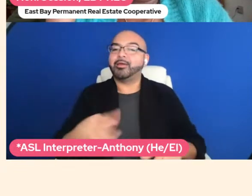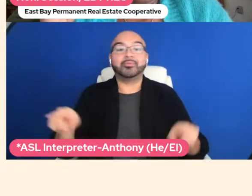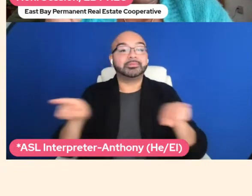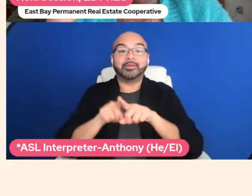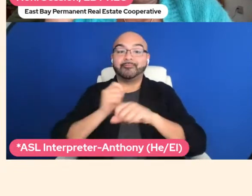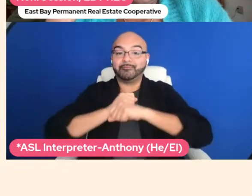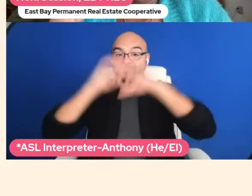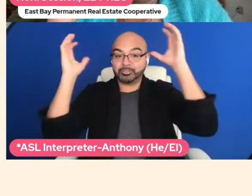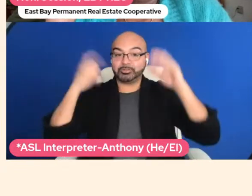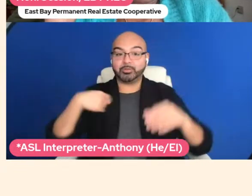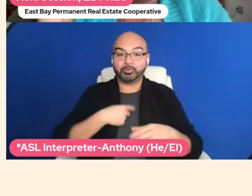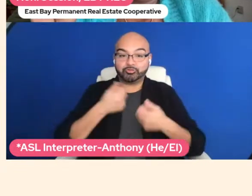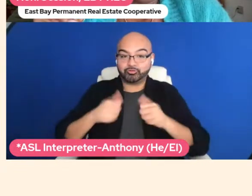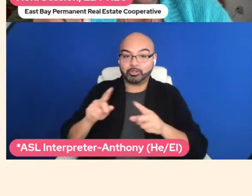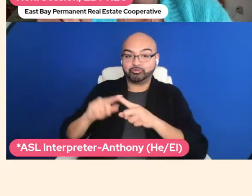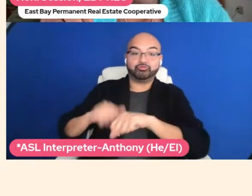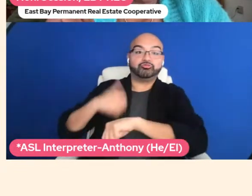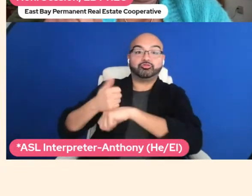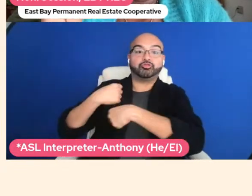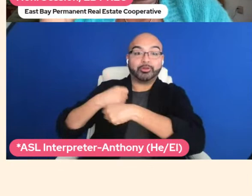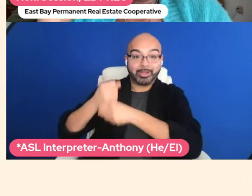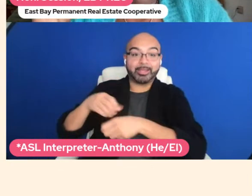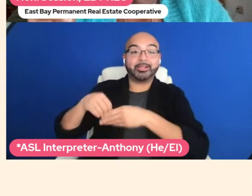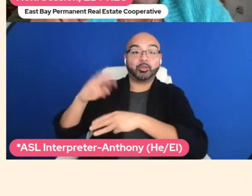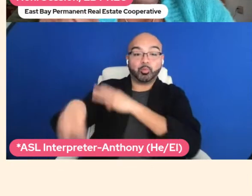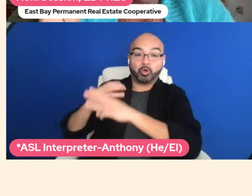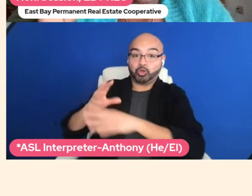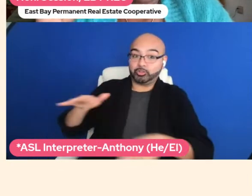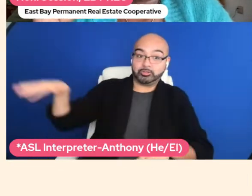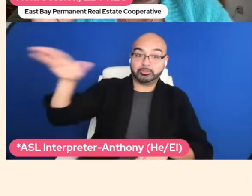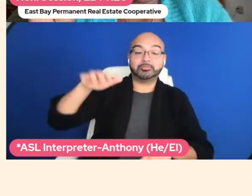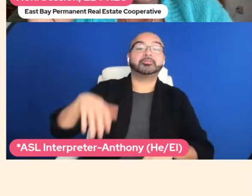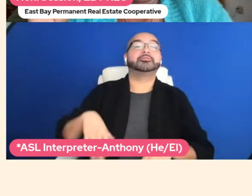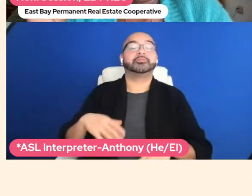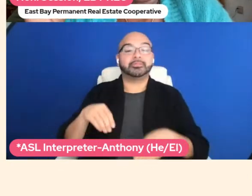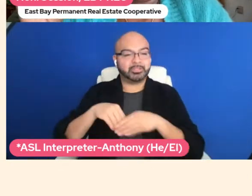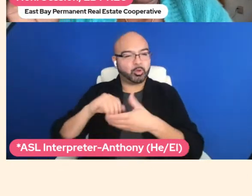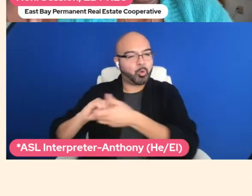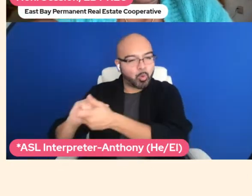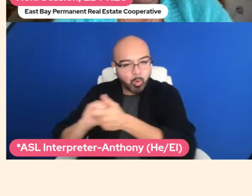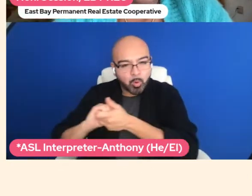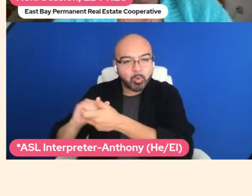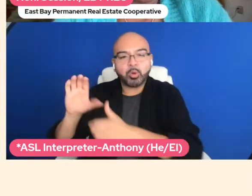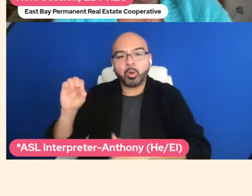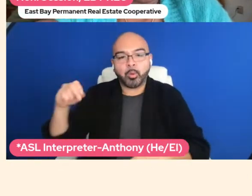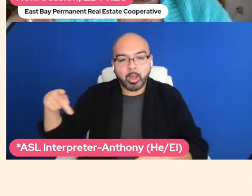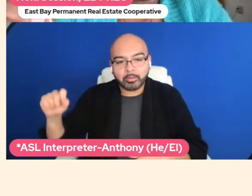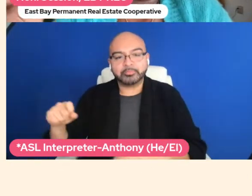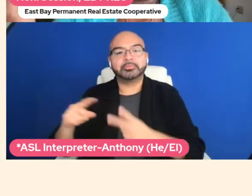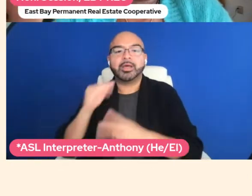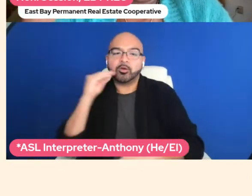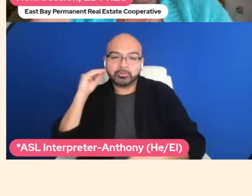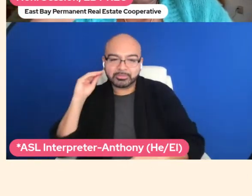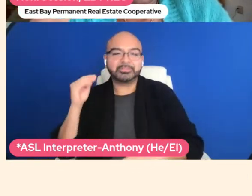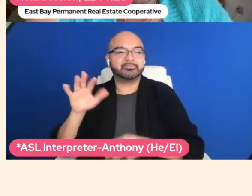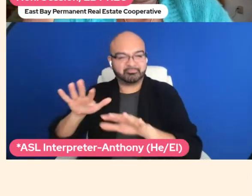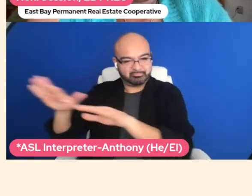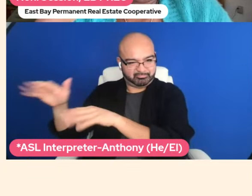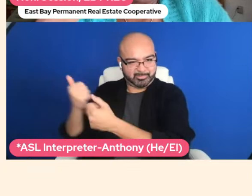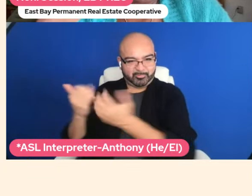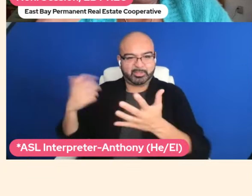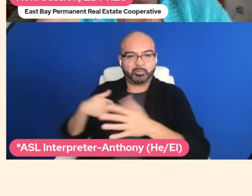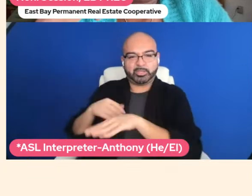are attempting to create out in the world, in the co-ops and the housing and land situations we launch, we hold